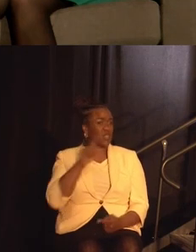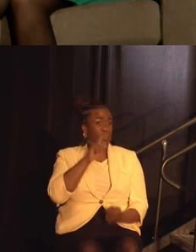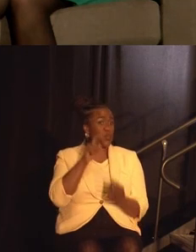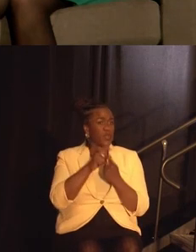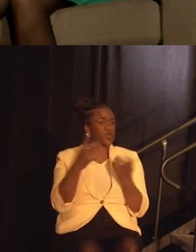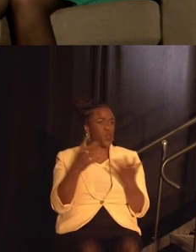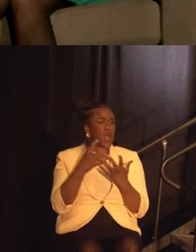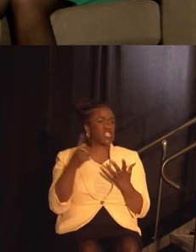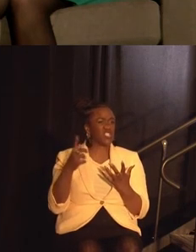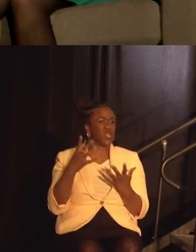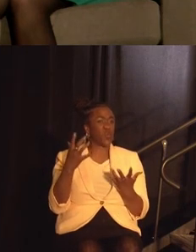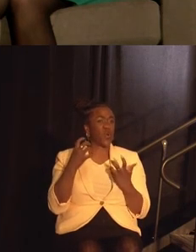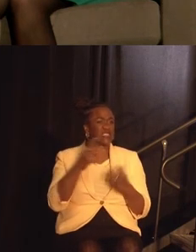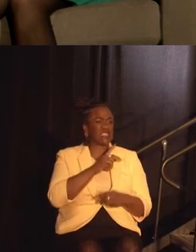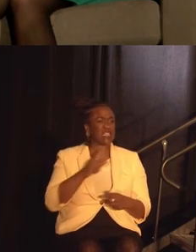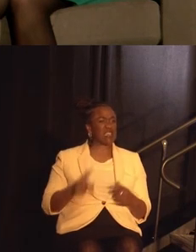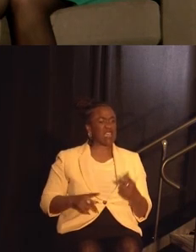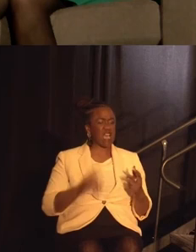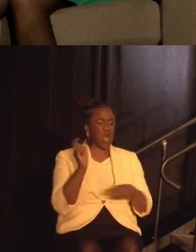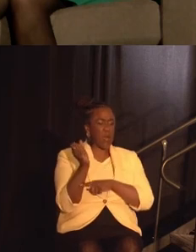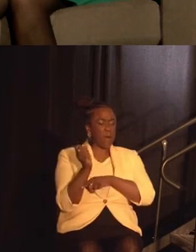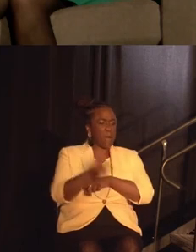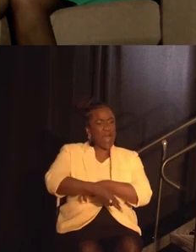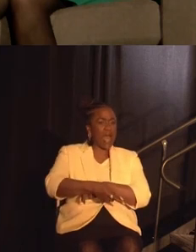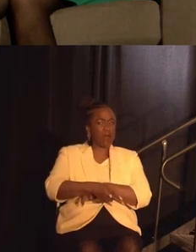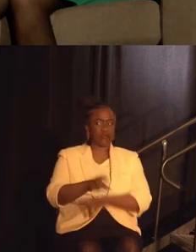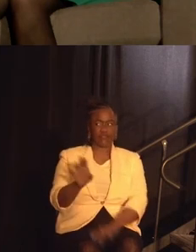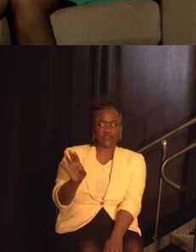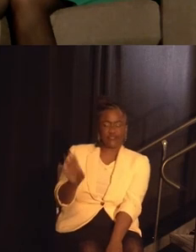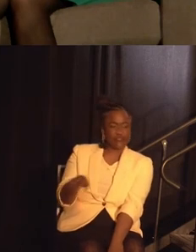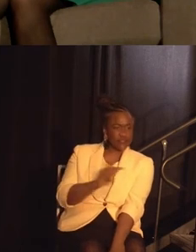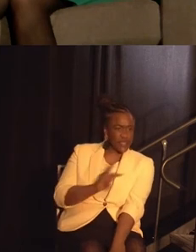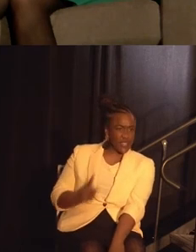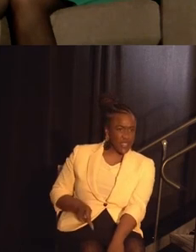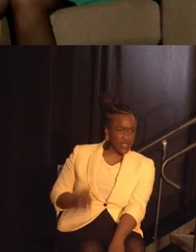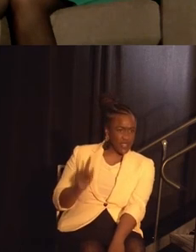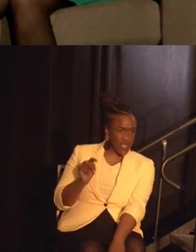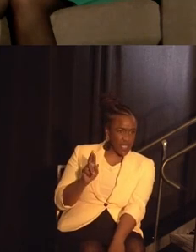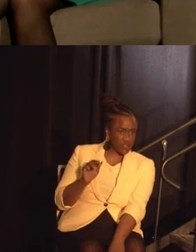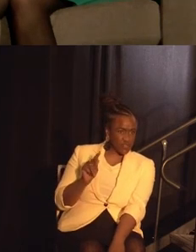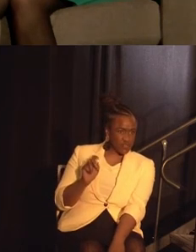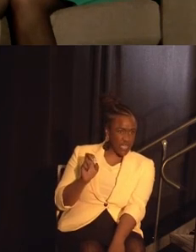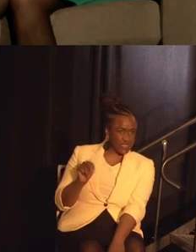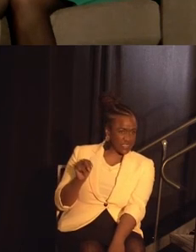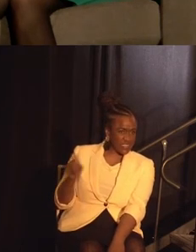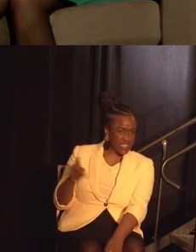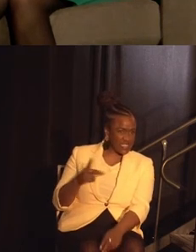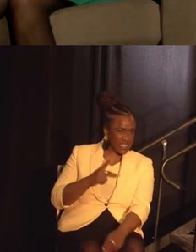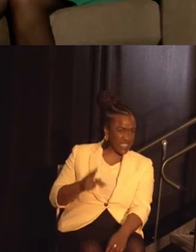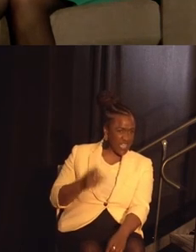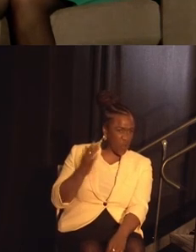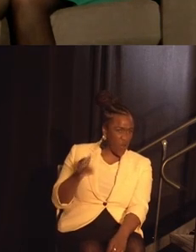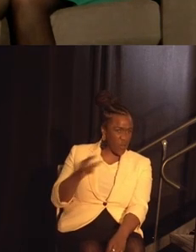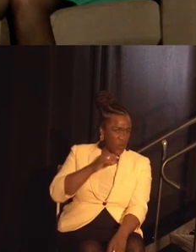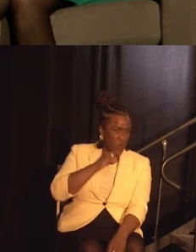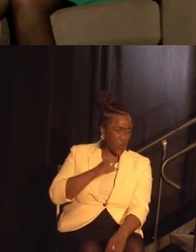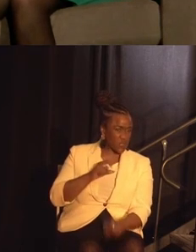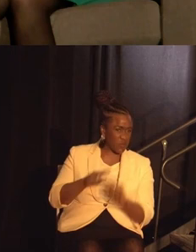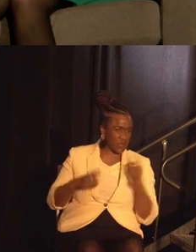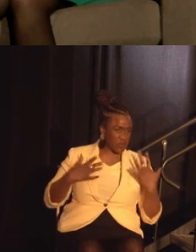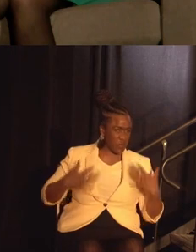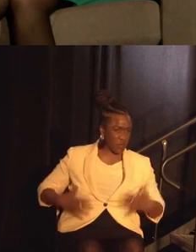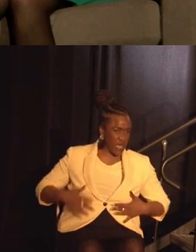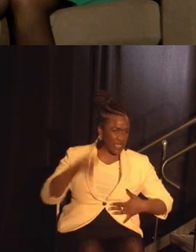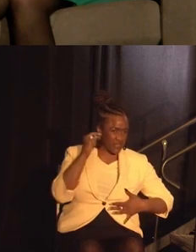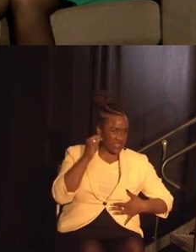the regime of King Triton. Footnote, I have some questions about King Triton. Specifically, King, why are you elderly but with the body of